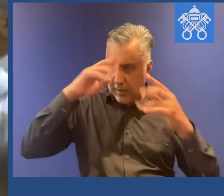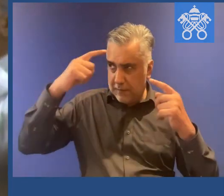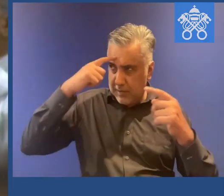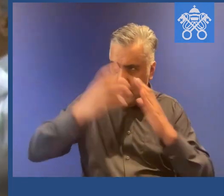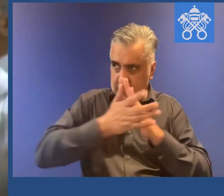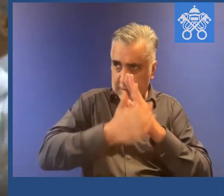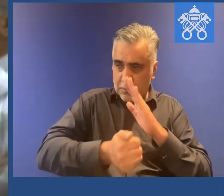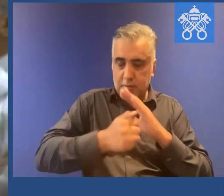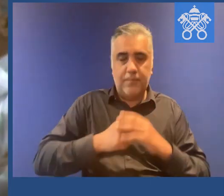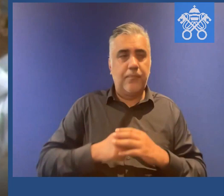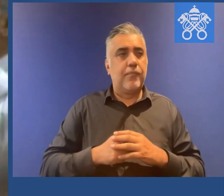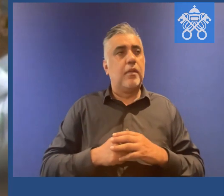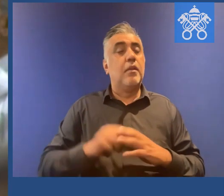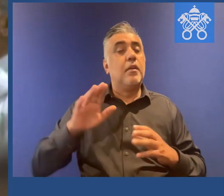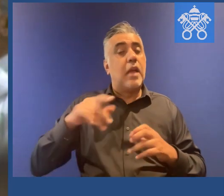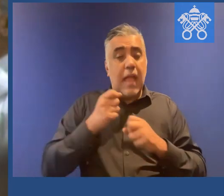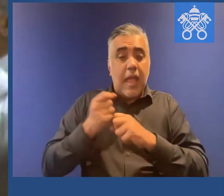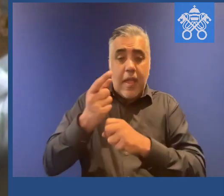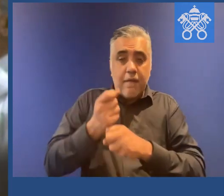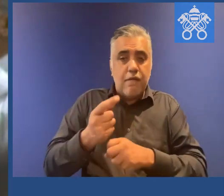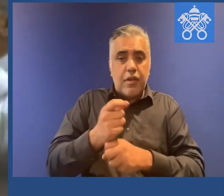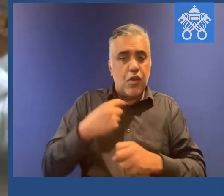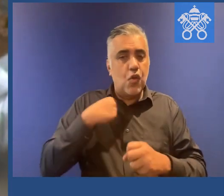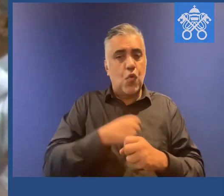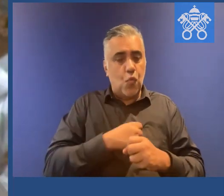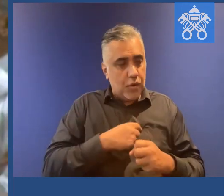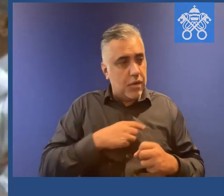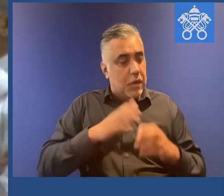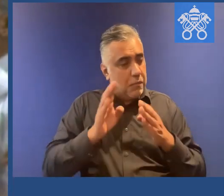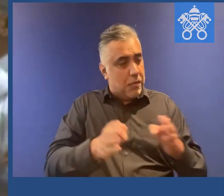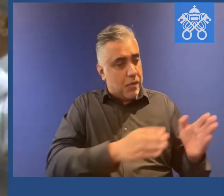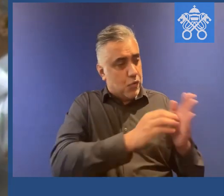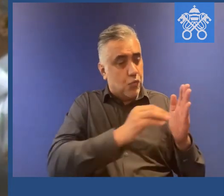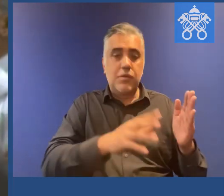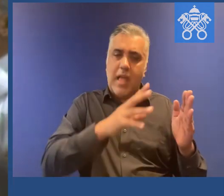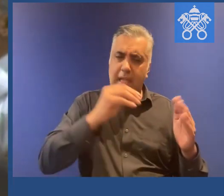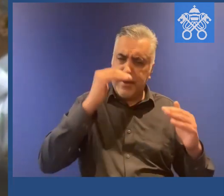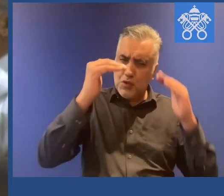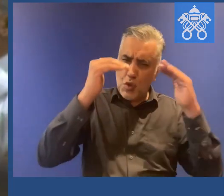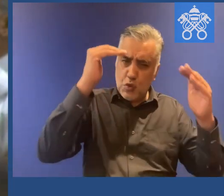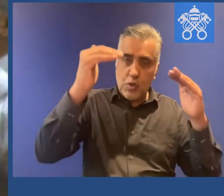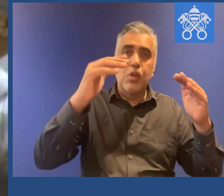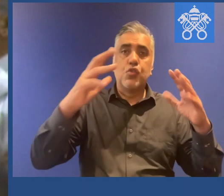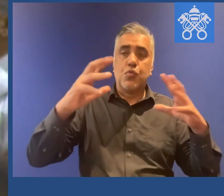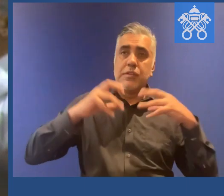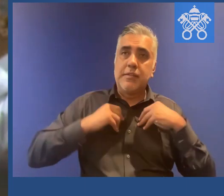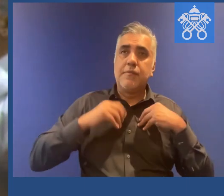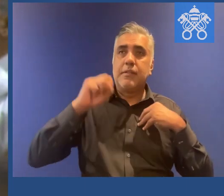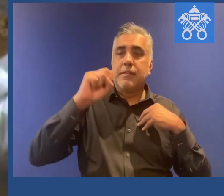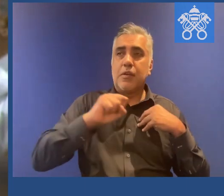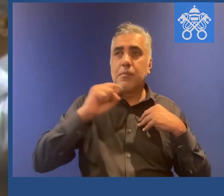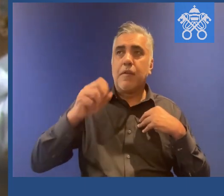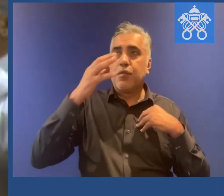skills. Every year, we prepare students and adults to receive the sacraments of